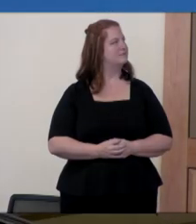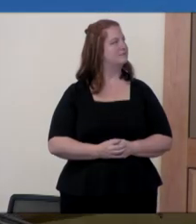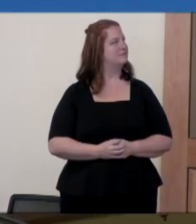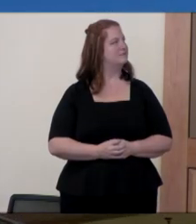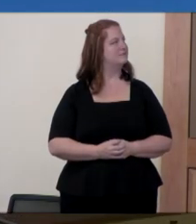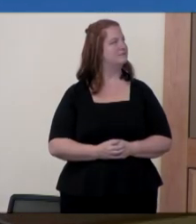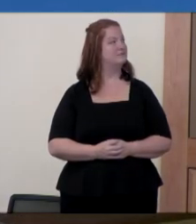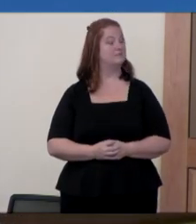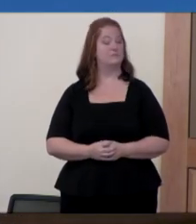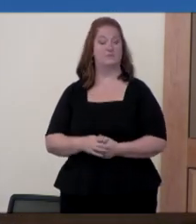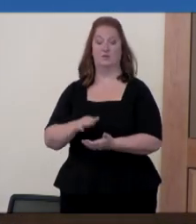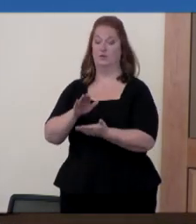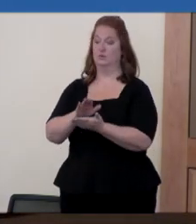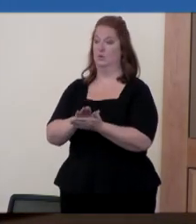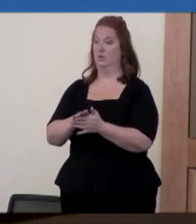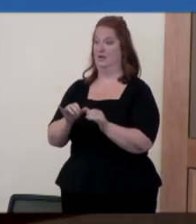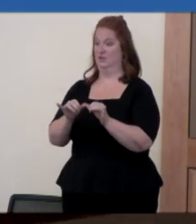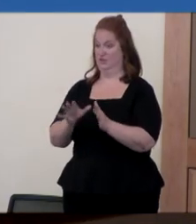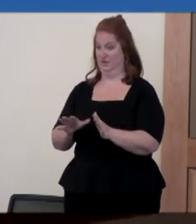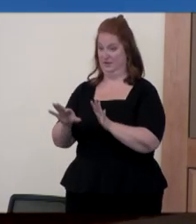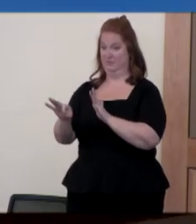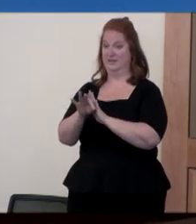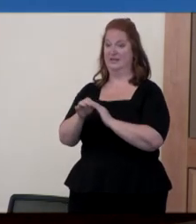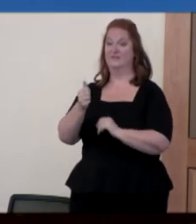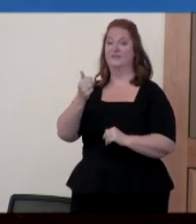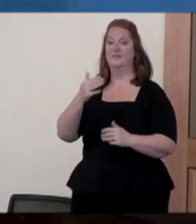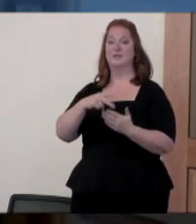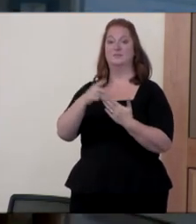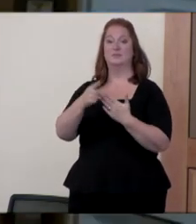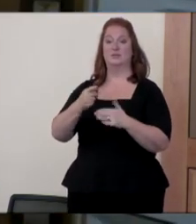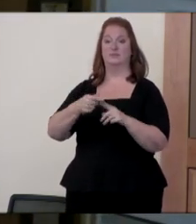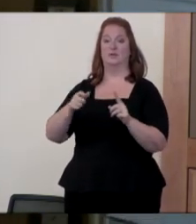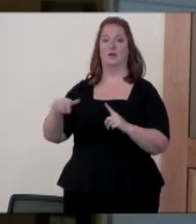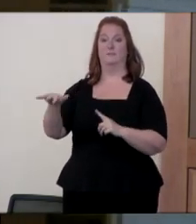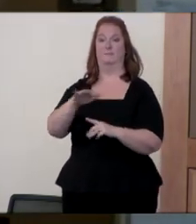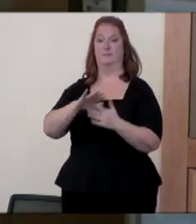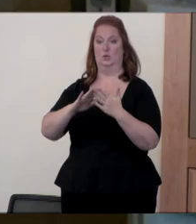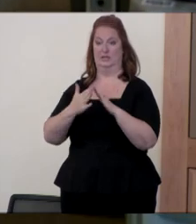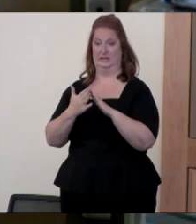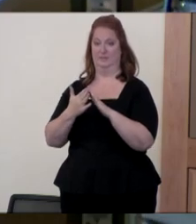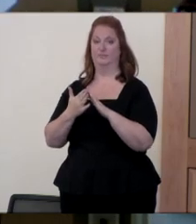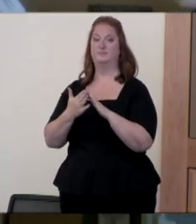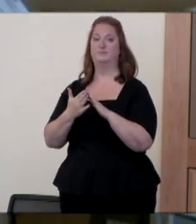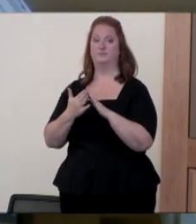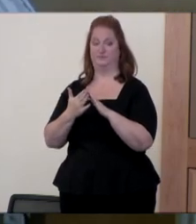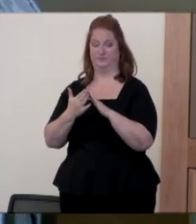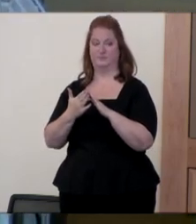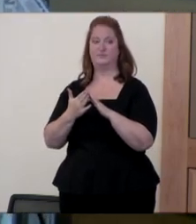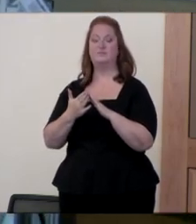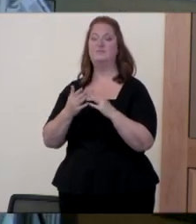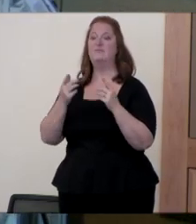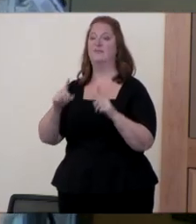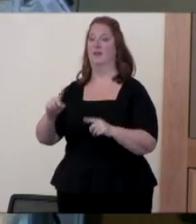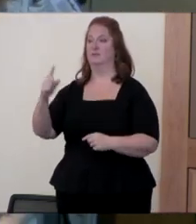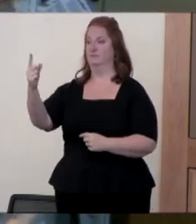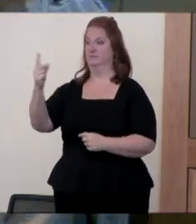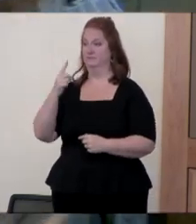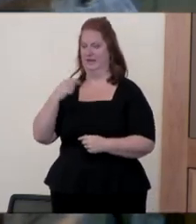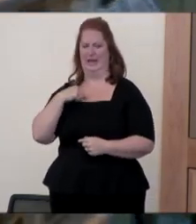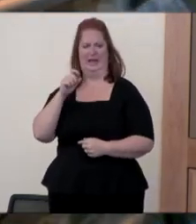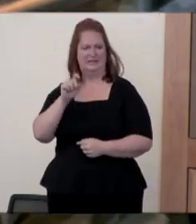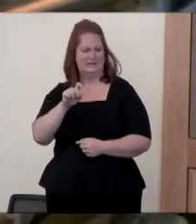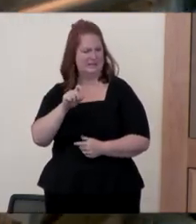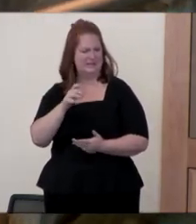The School of Engineering selected 15 projects from the community, and a NICU nurse came to us and said, "I need a better way